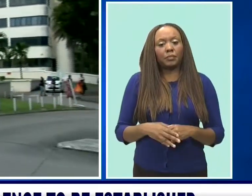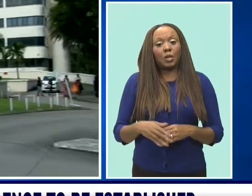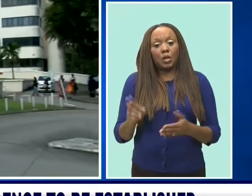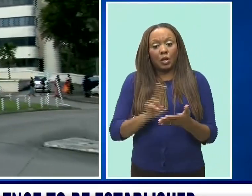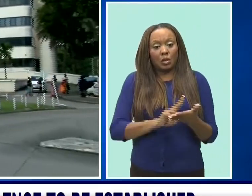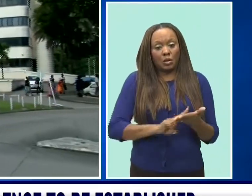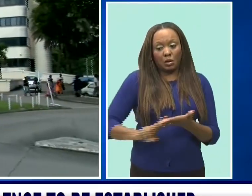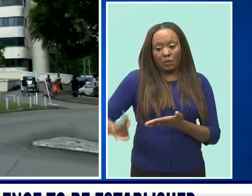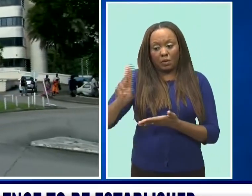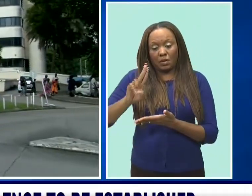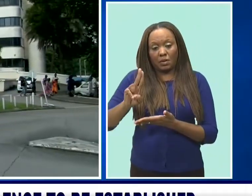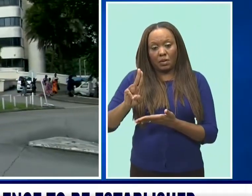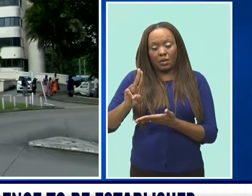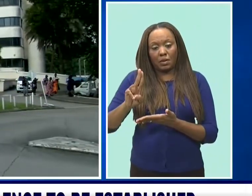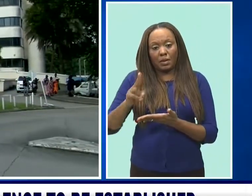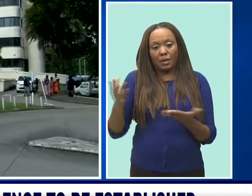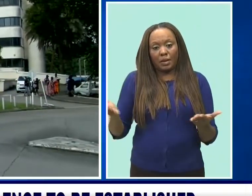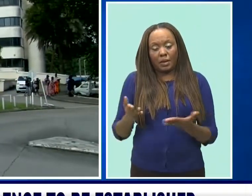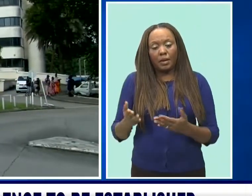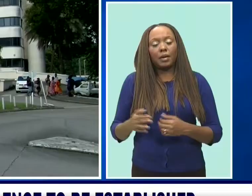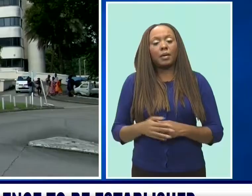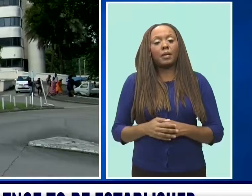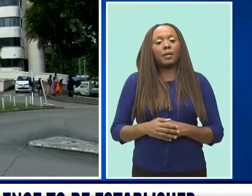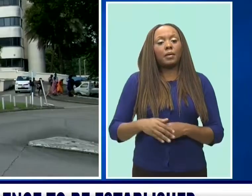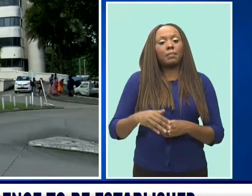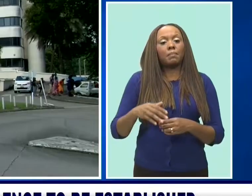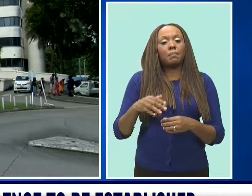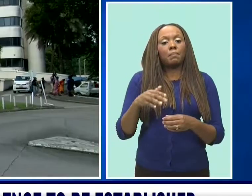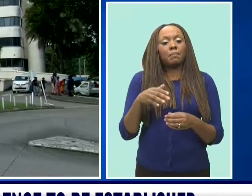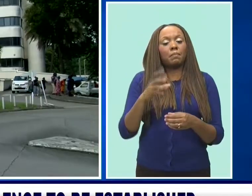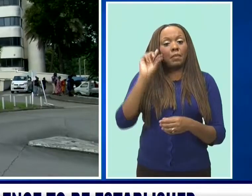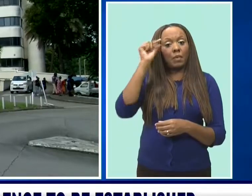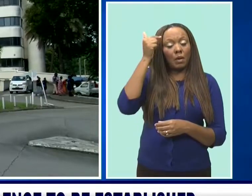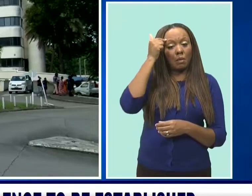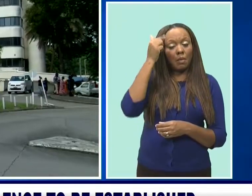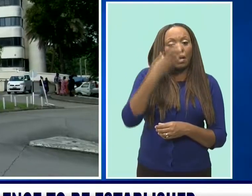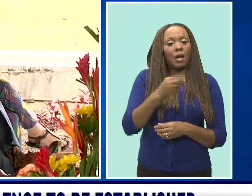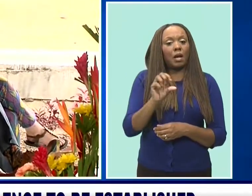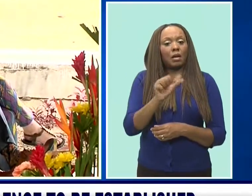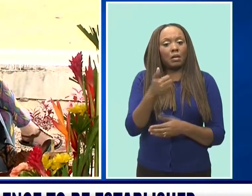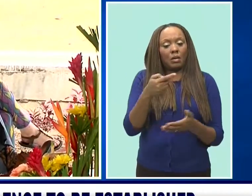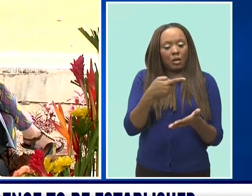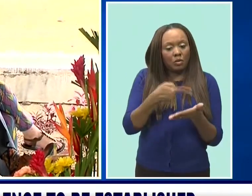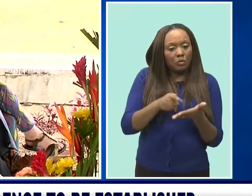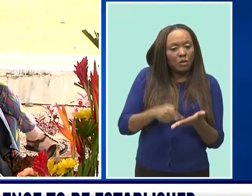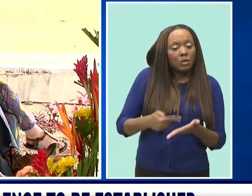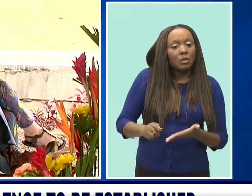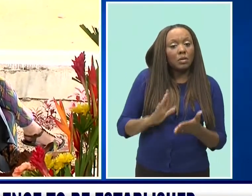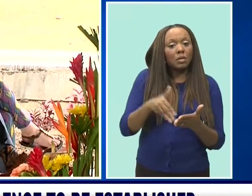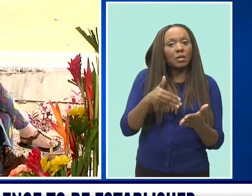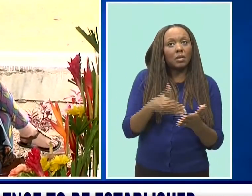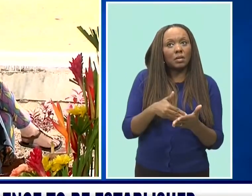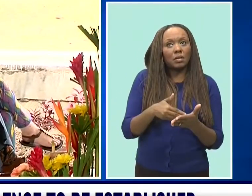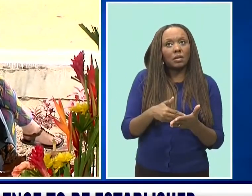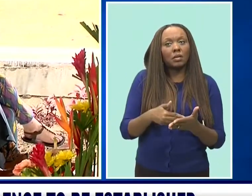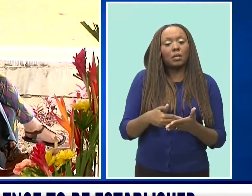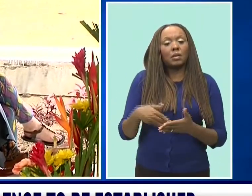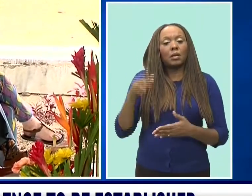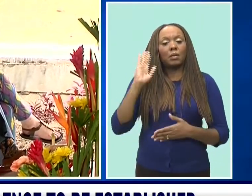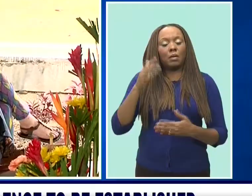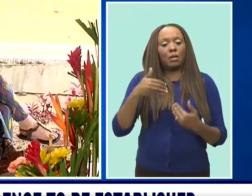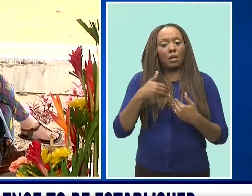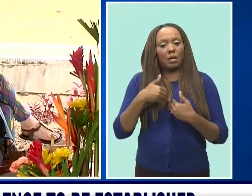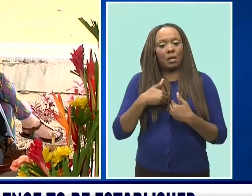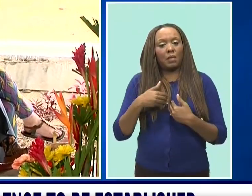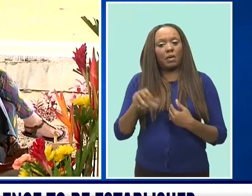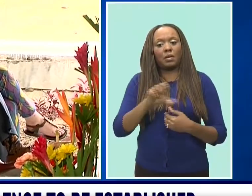University of the West Indies, and the George Allen Chronic Disease Research Center, a national childhood obesity surveillance program